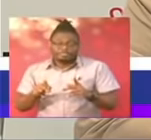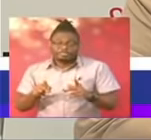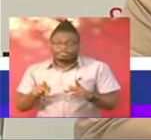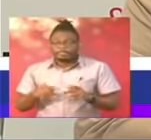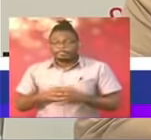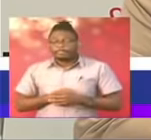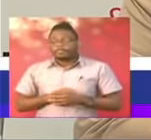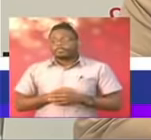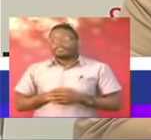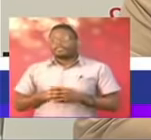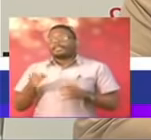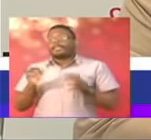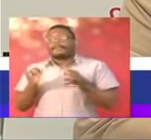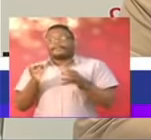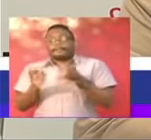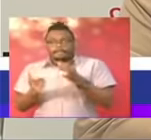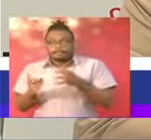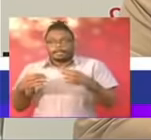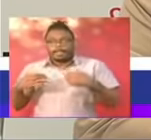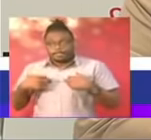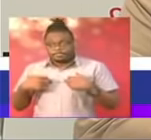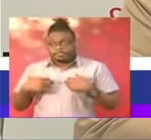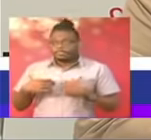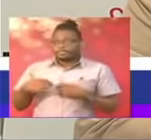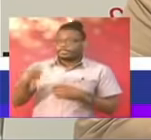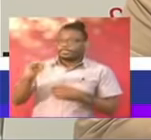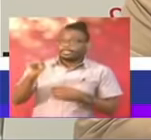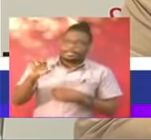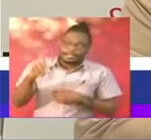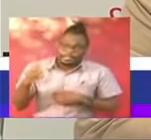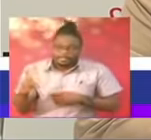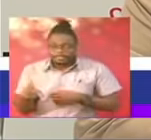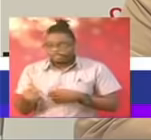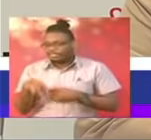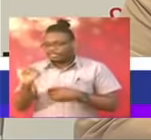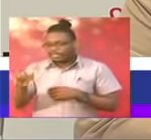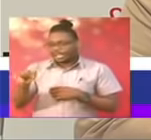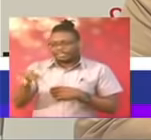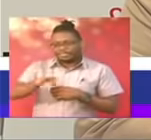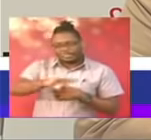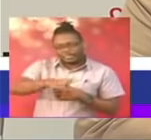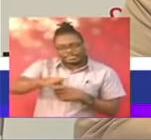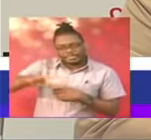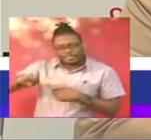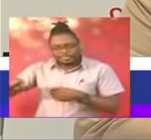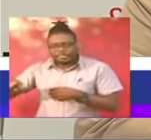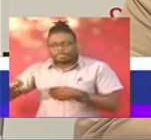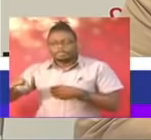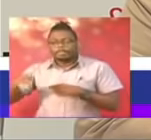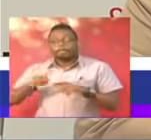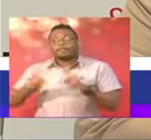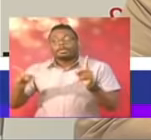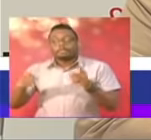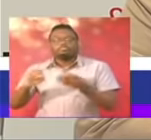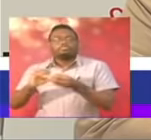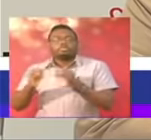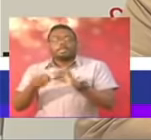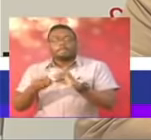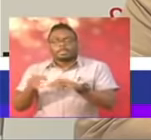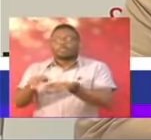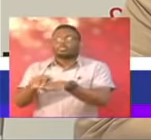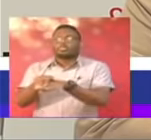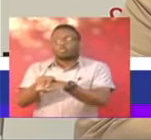mix is in that ill population. So that will vary, but the numbers have trended downward somewhat over the past